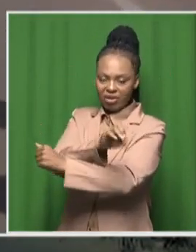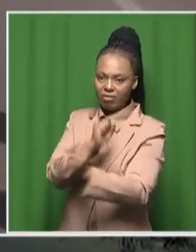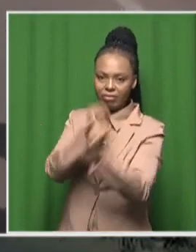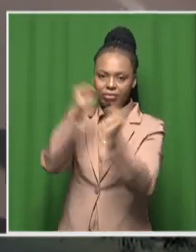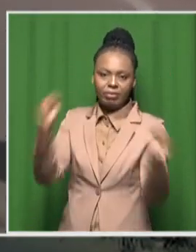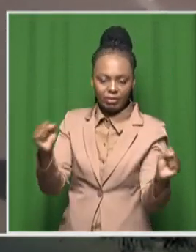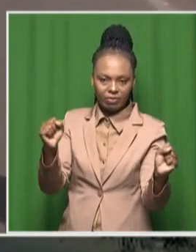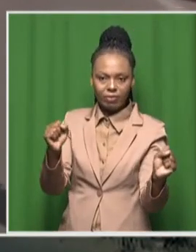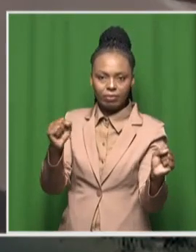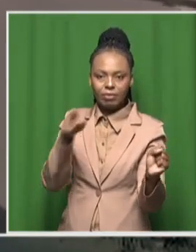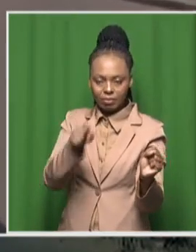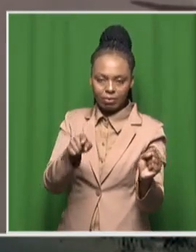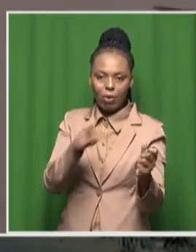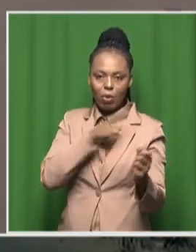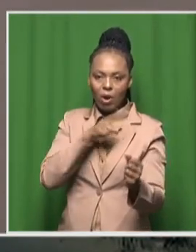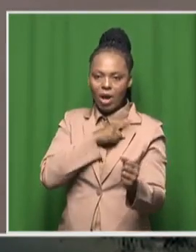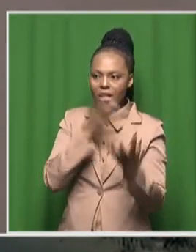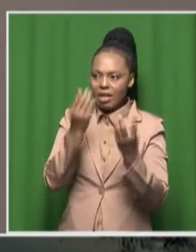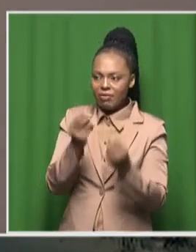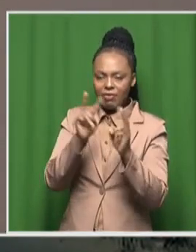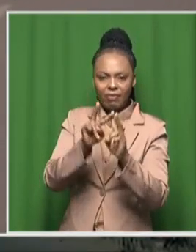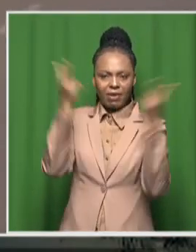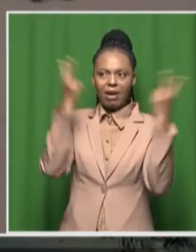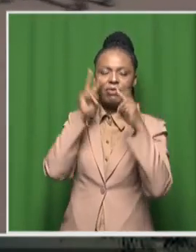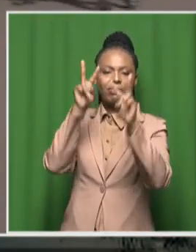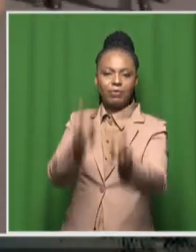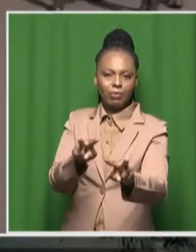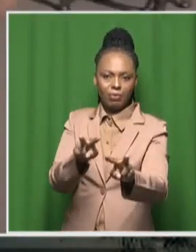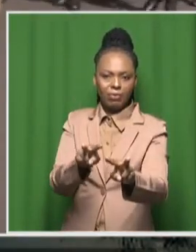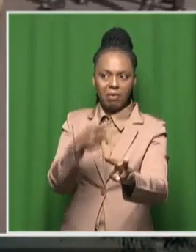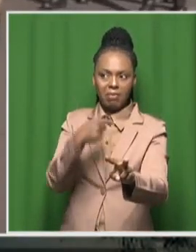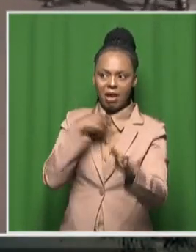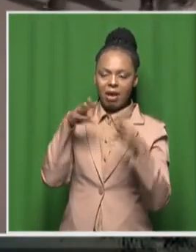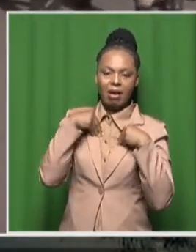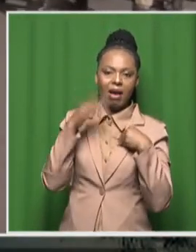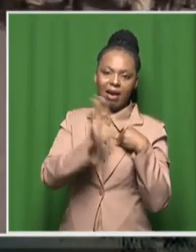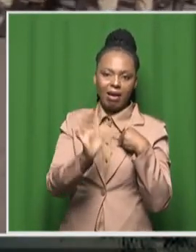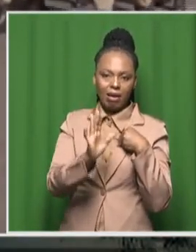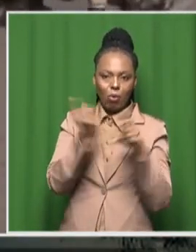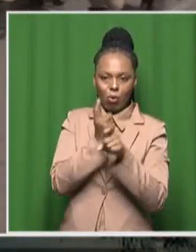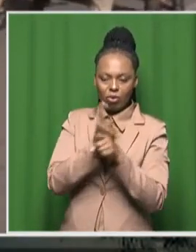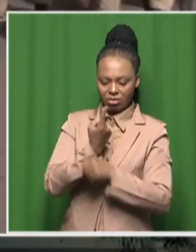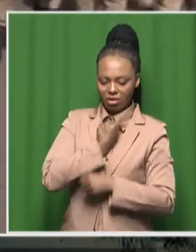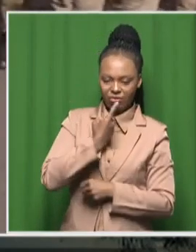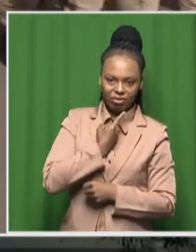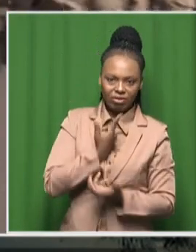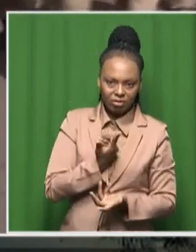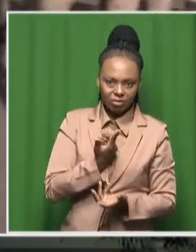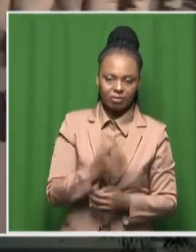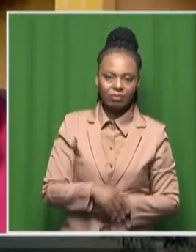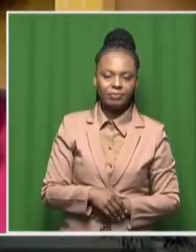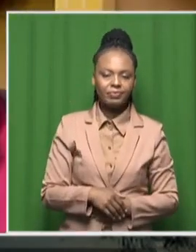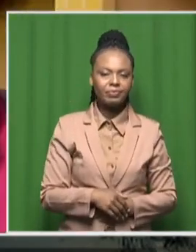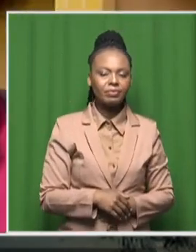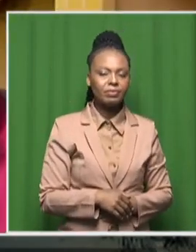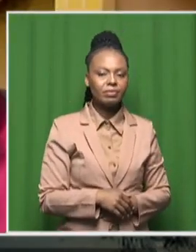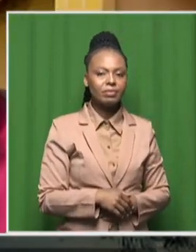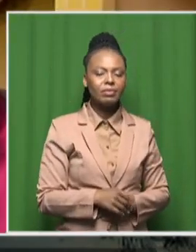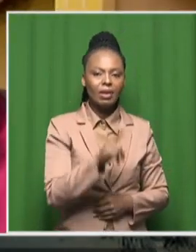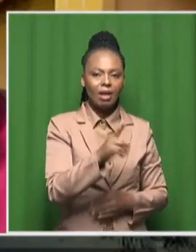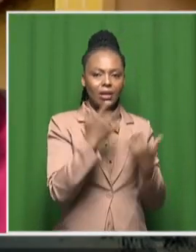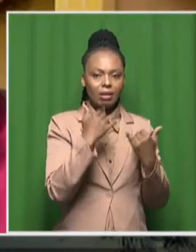a different view of where we could be and how we can get there. And you're one of the founders of the